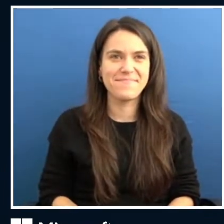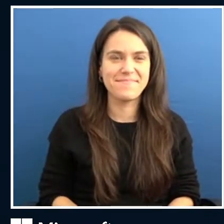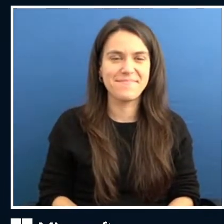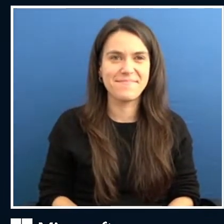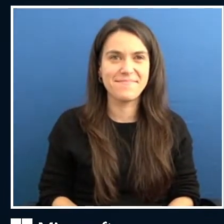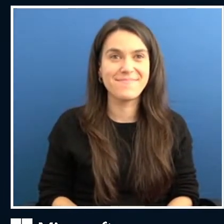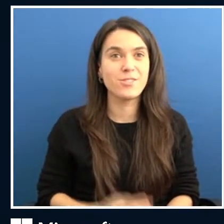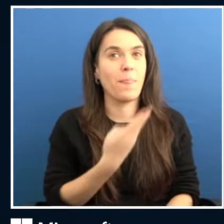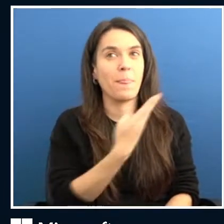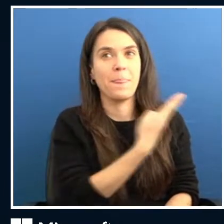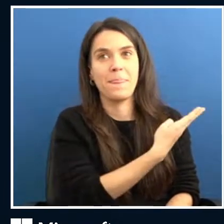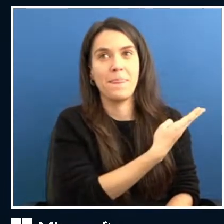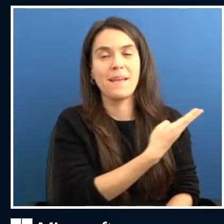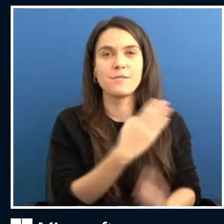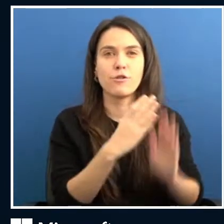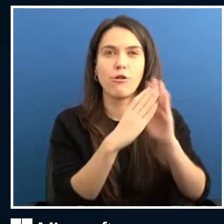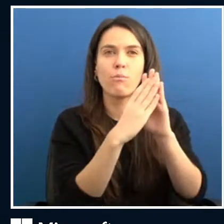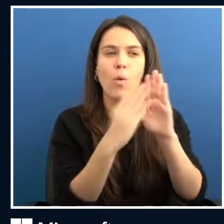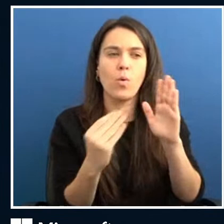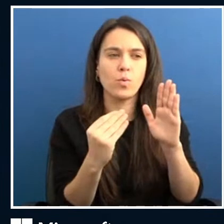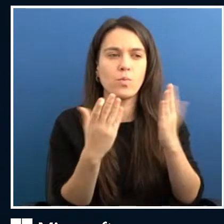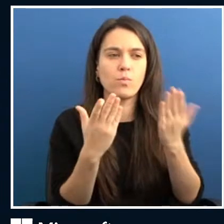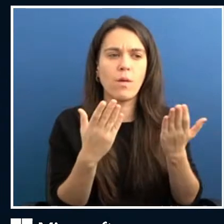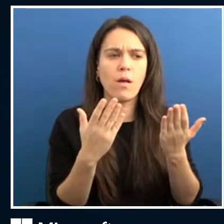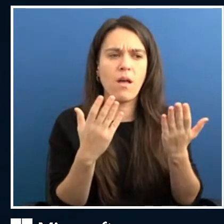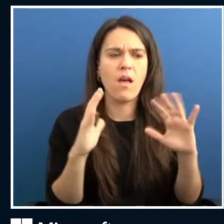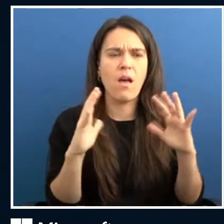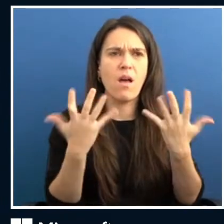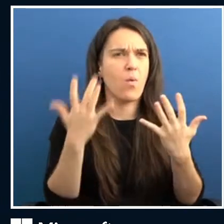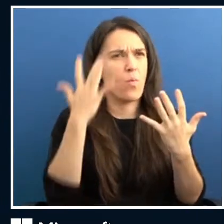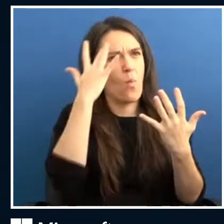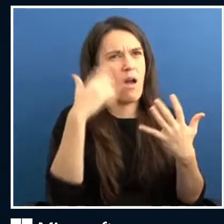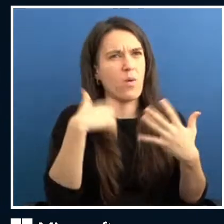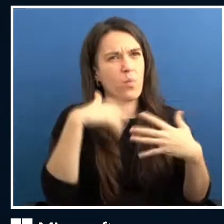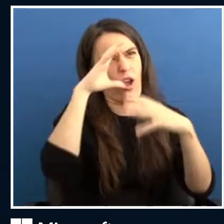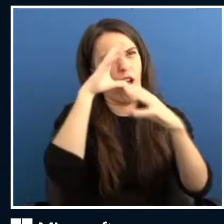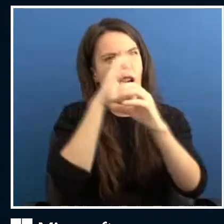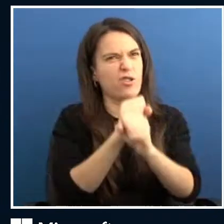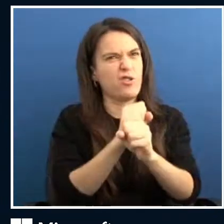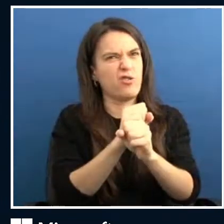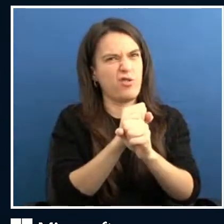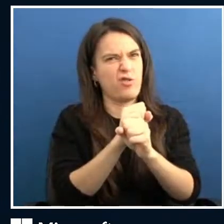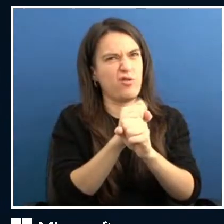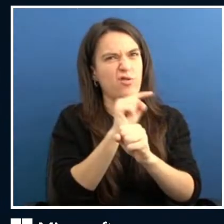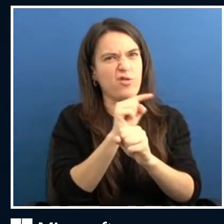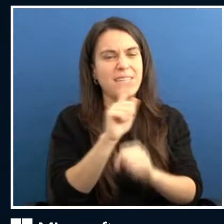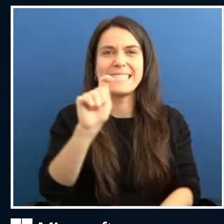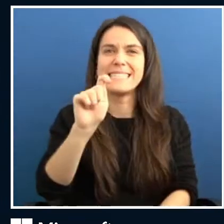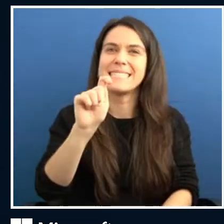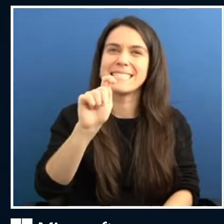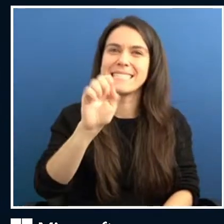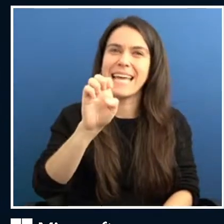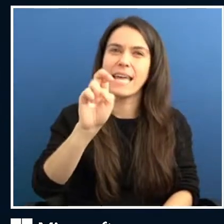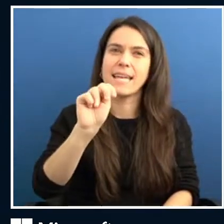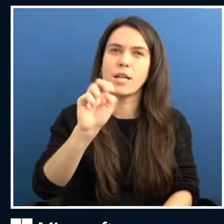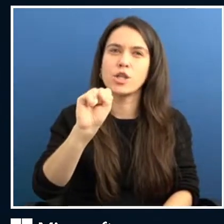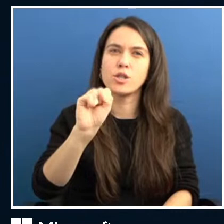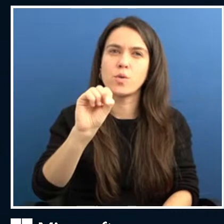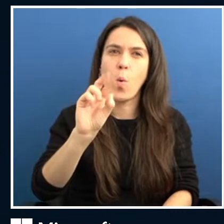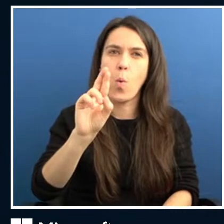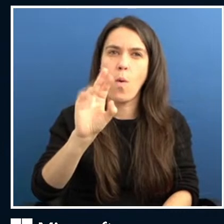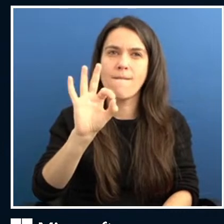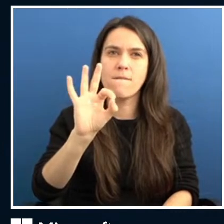models, why do we concentrate on using TensorFlow particularly? The reason why this